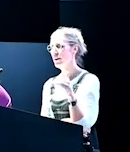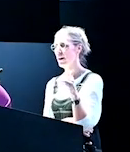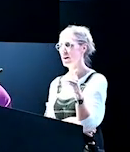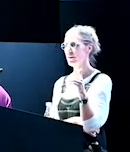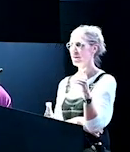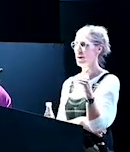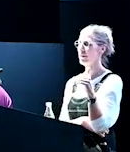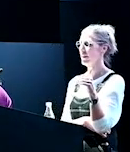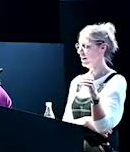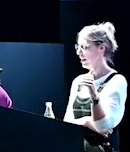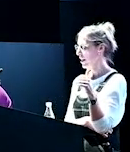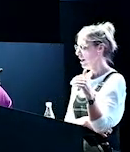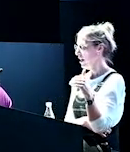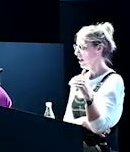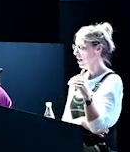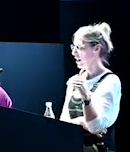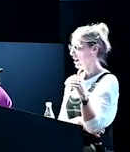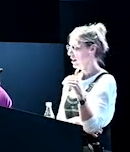entrepreneurs are dyslexic.